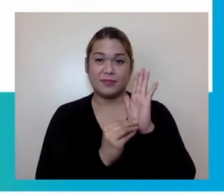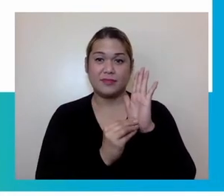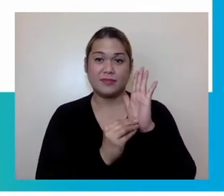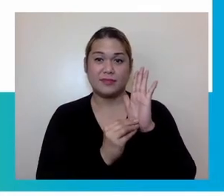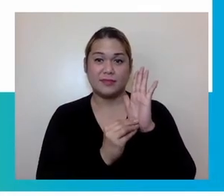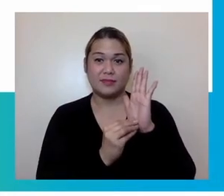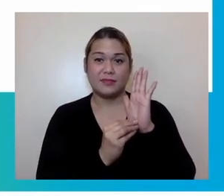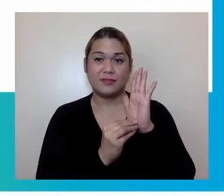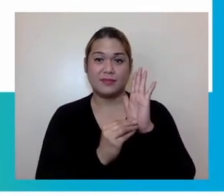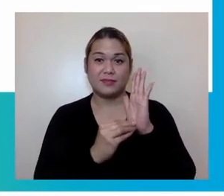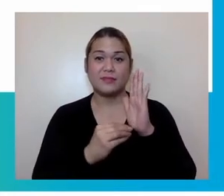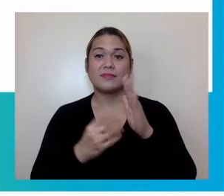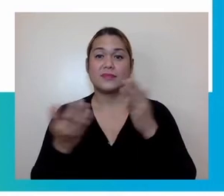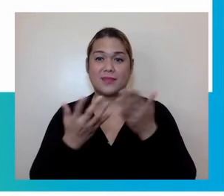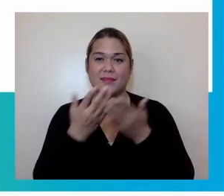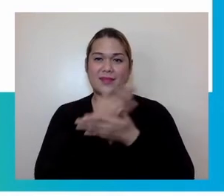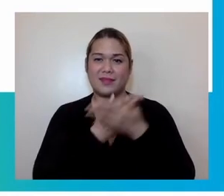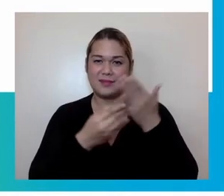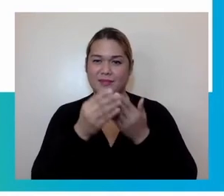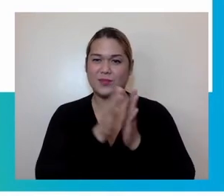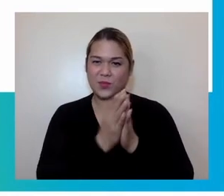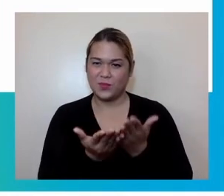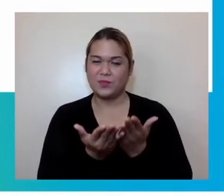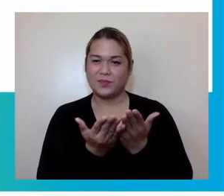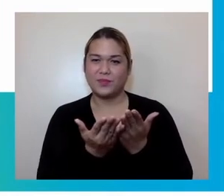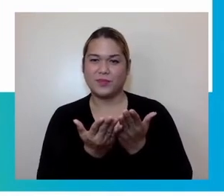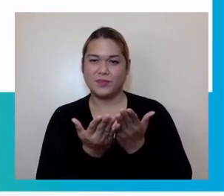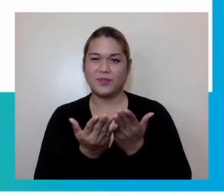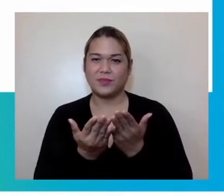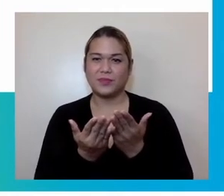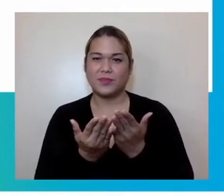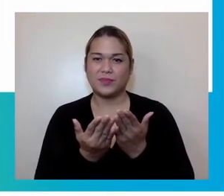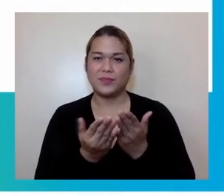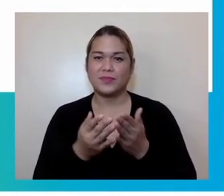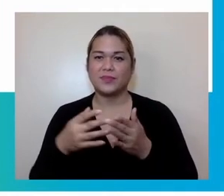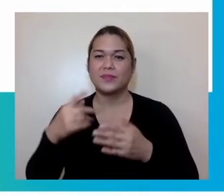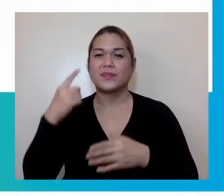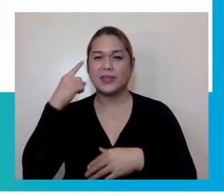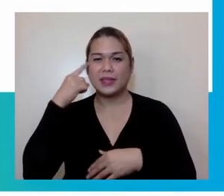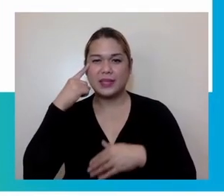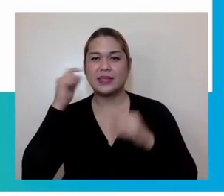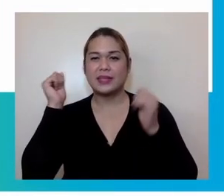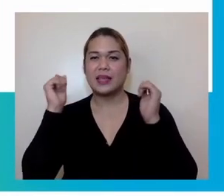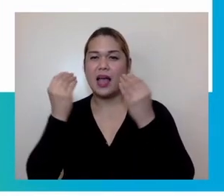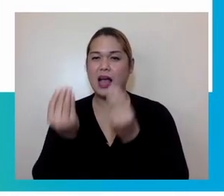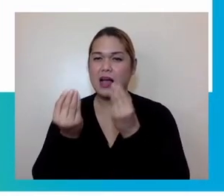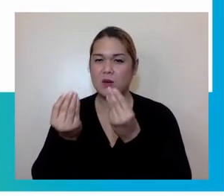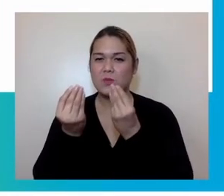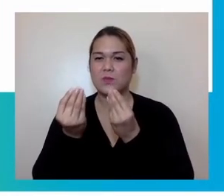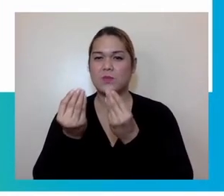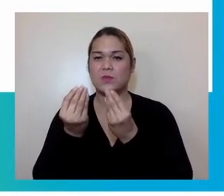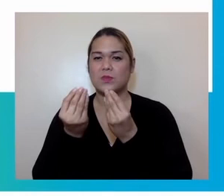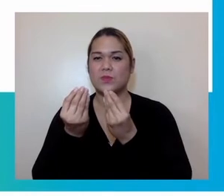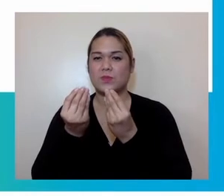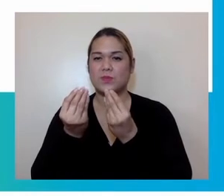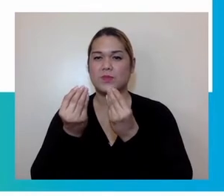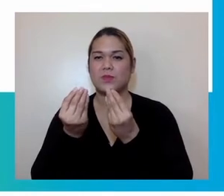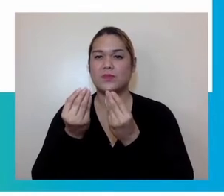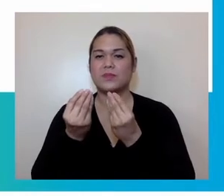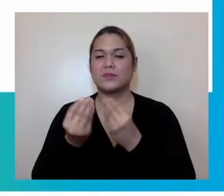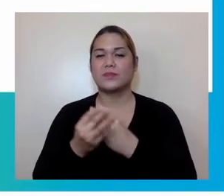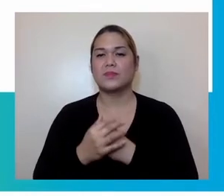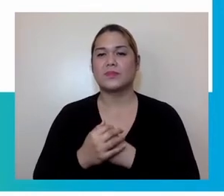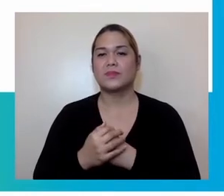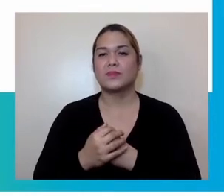feed the beast, unquote. And WTE beasts are insatiable creatures. Operating to